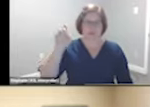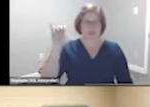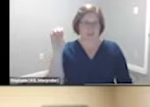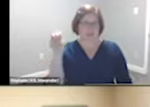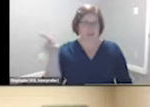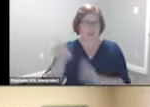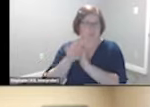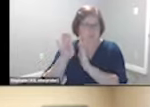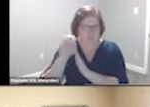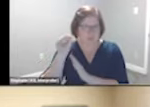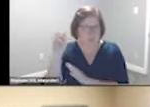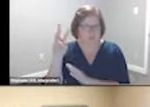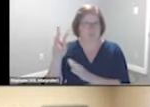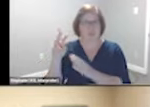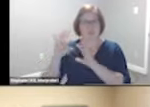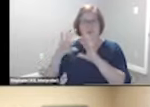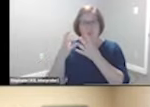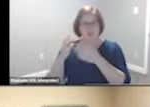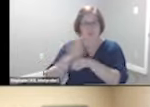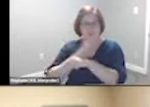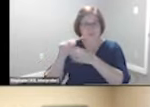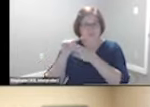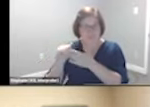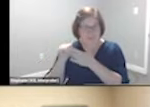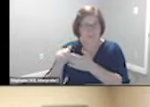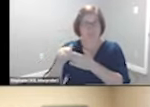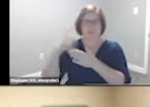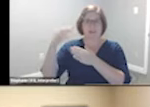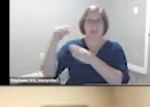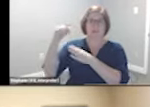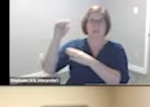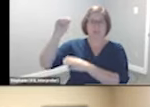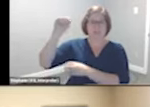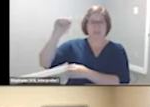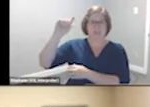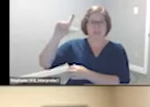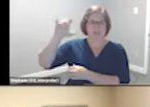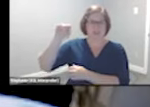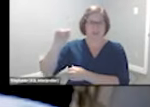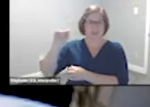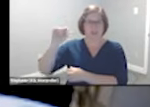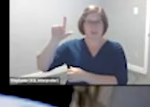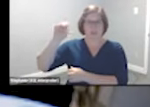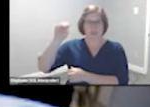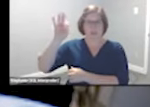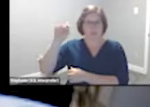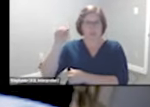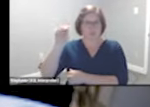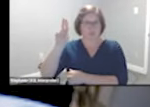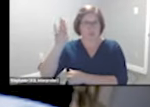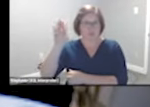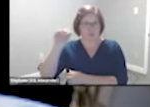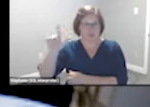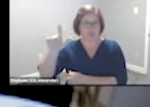as the global business lead, and with Silicon Valley-based satellite startup Loft Orbital Solutions, leading their strategic business development